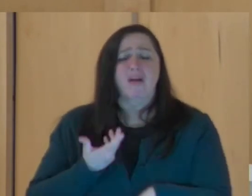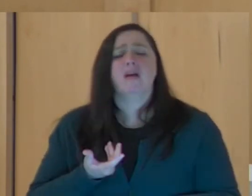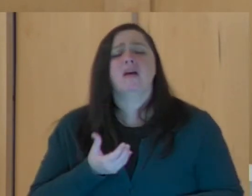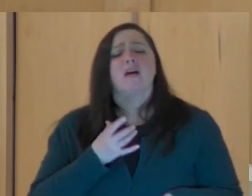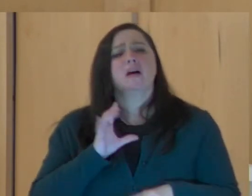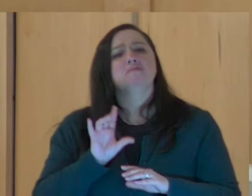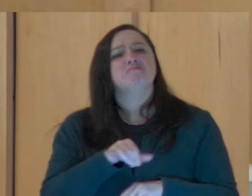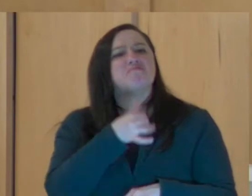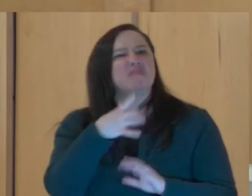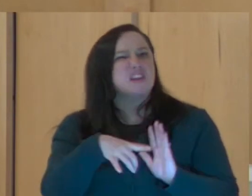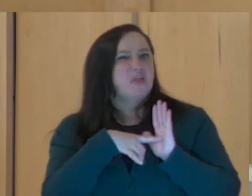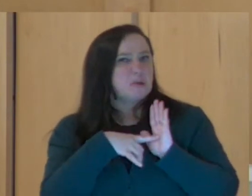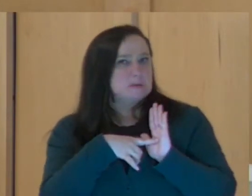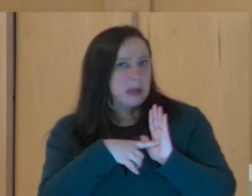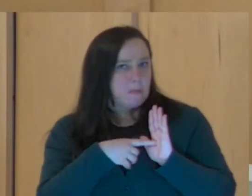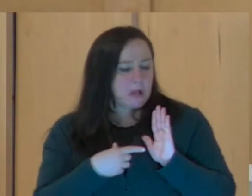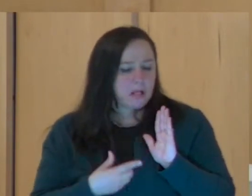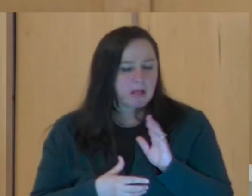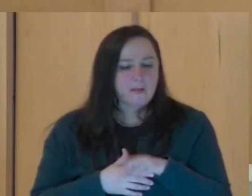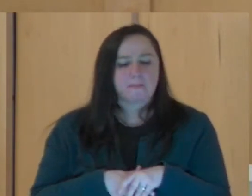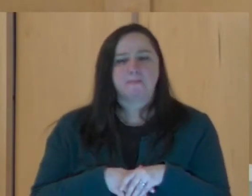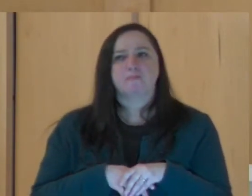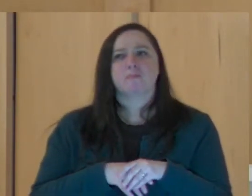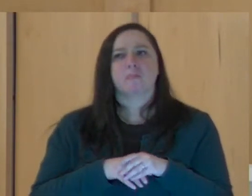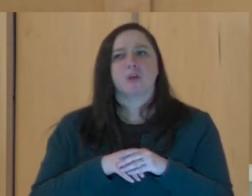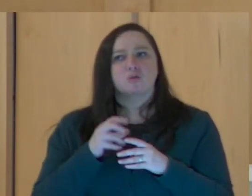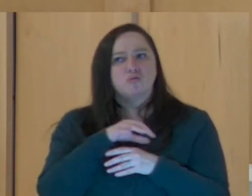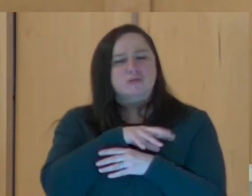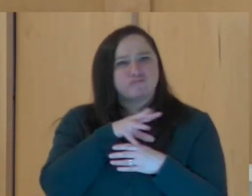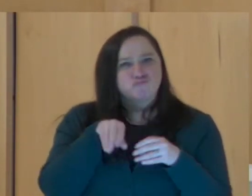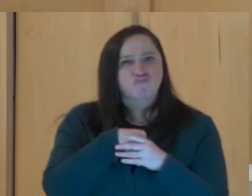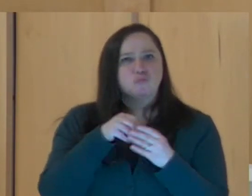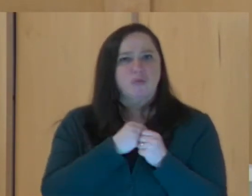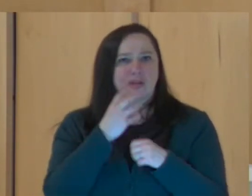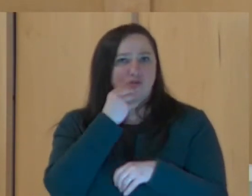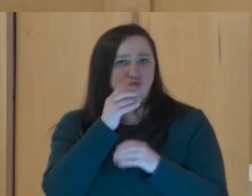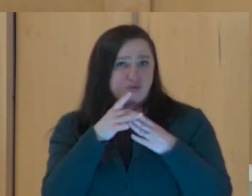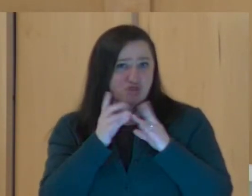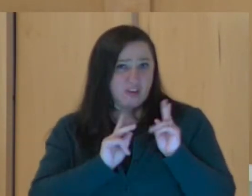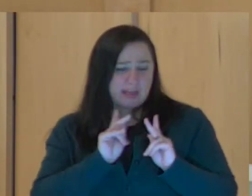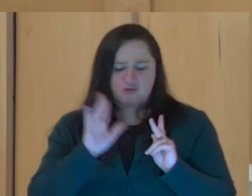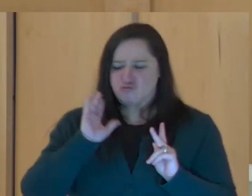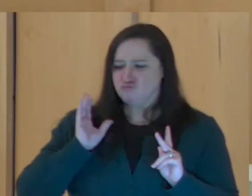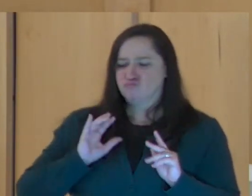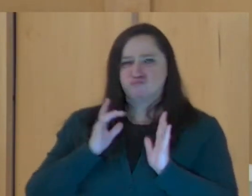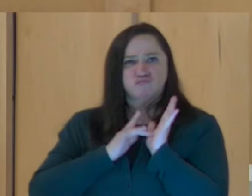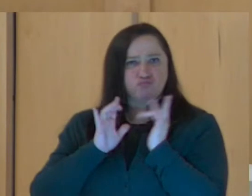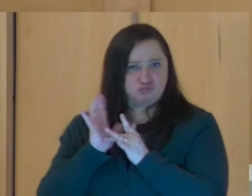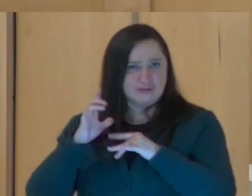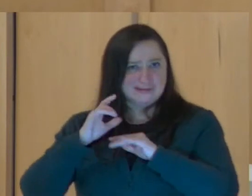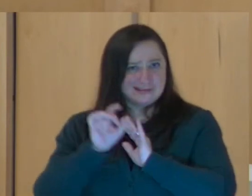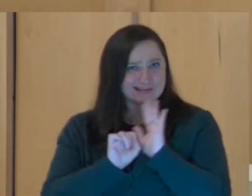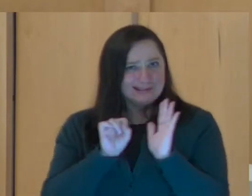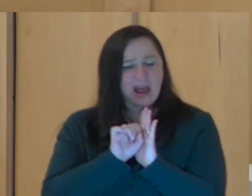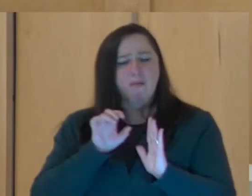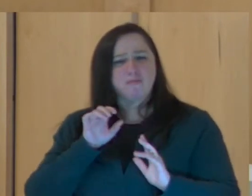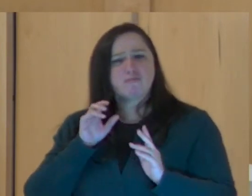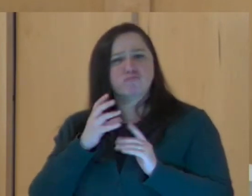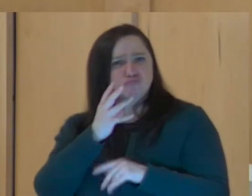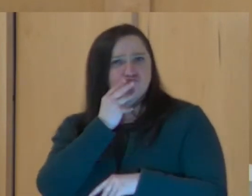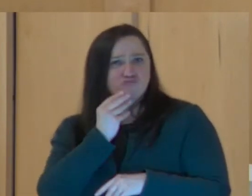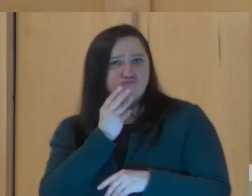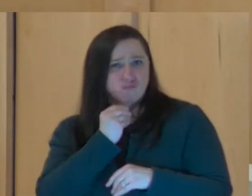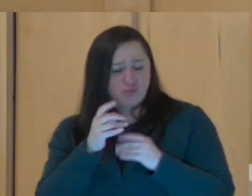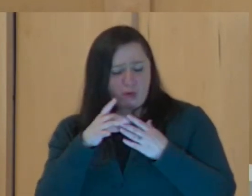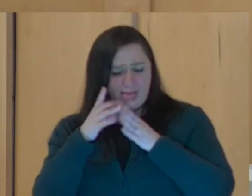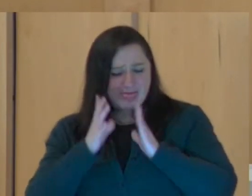another example of somebody else who was among the Jewish leaders of Jesus' time, who did turn to Jesus, who